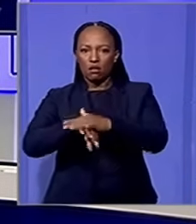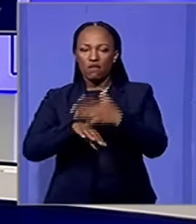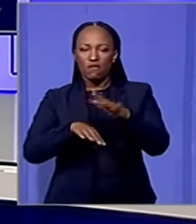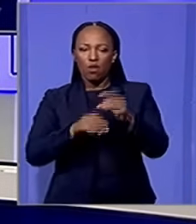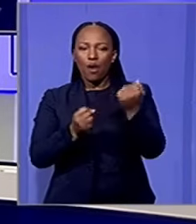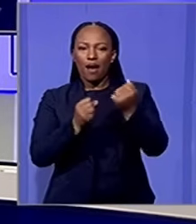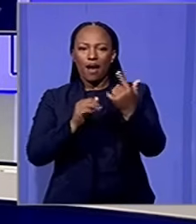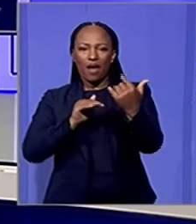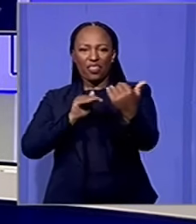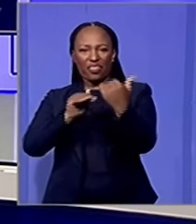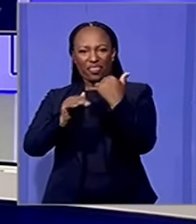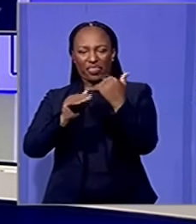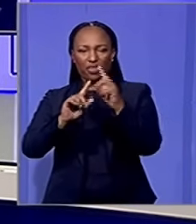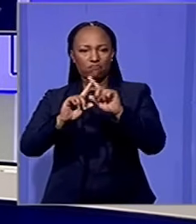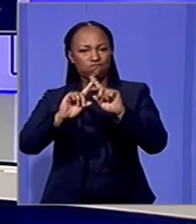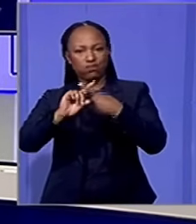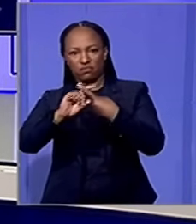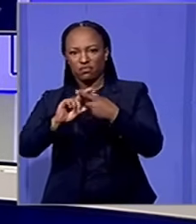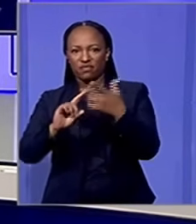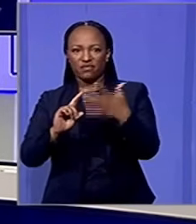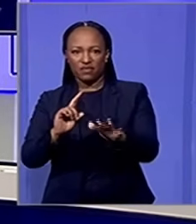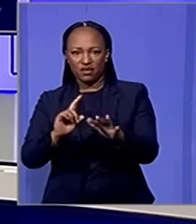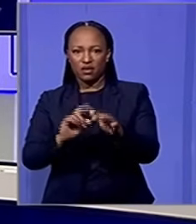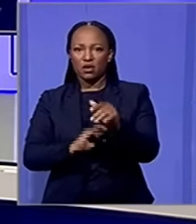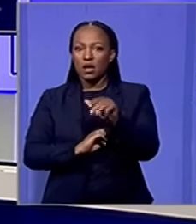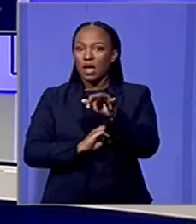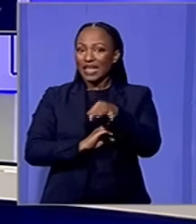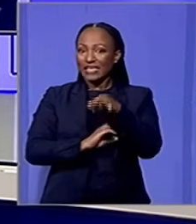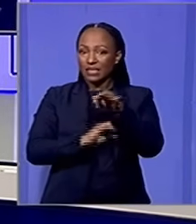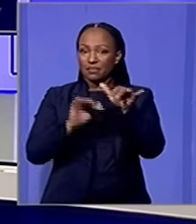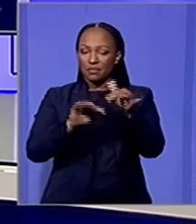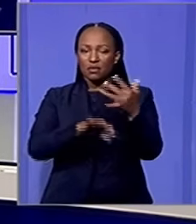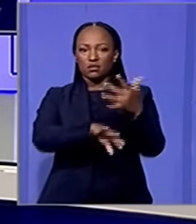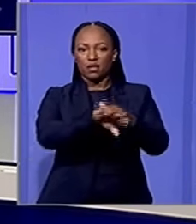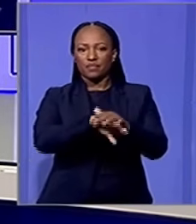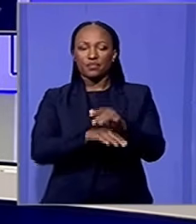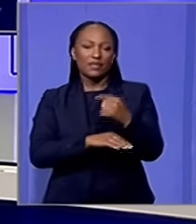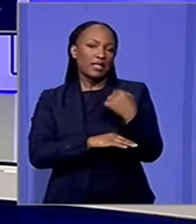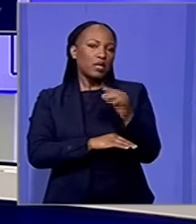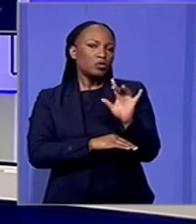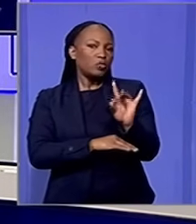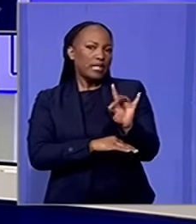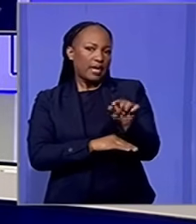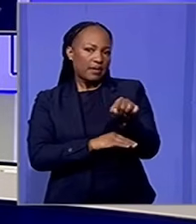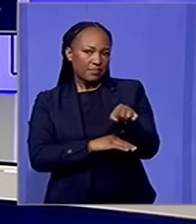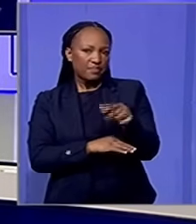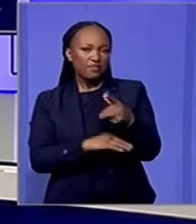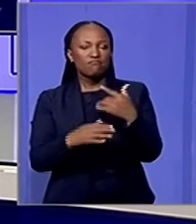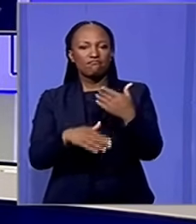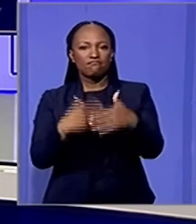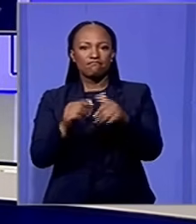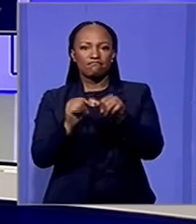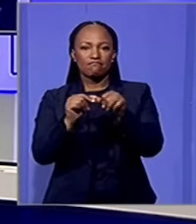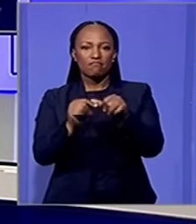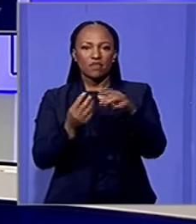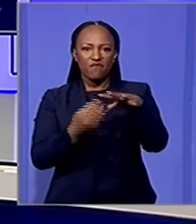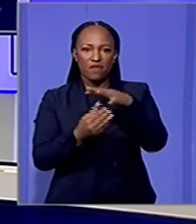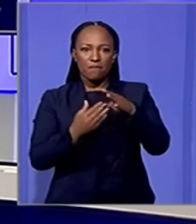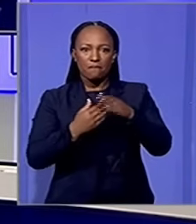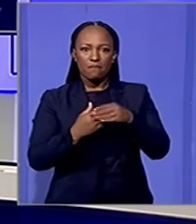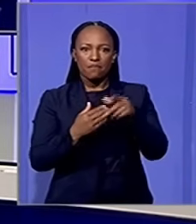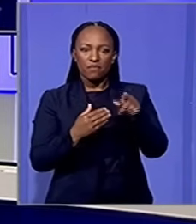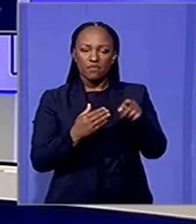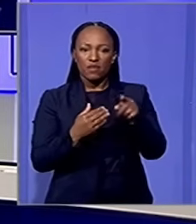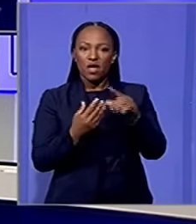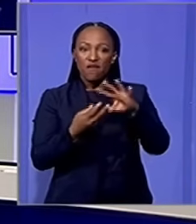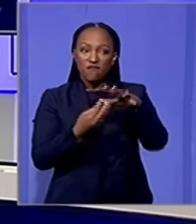ga Polokwane le Dendron mo go hlokagetšego batho ba 13 ka provinseng ya Limpopo ka labobedi. Di gare di tšwela pele ba malapa ba kere ba